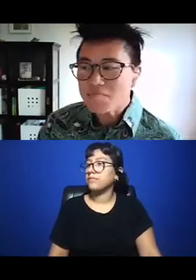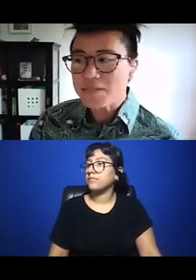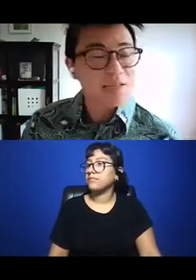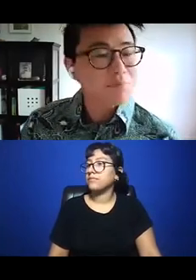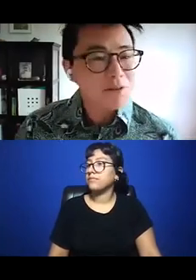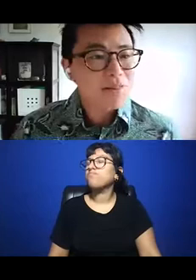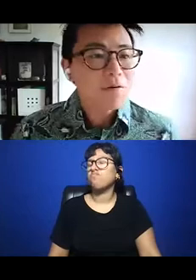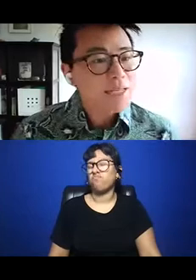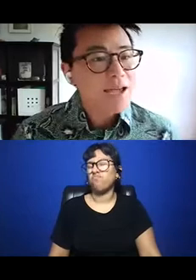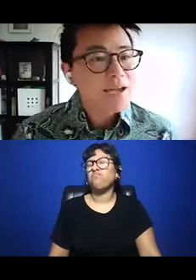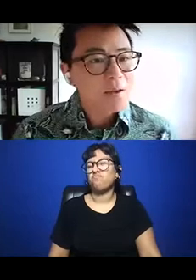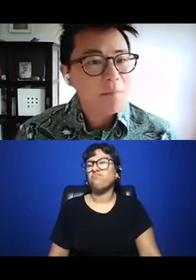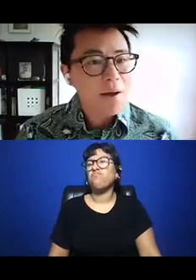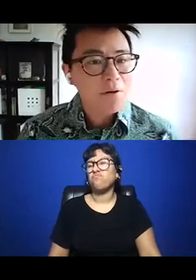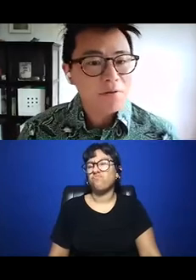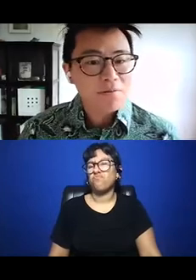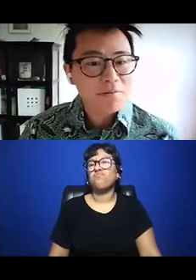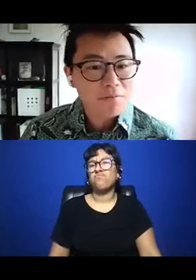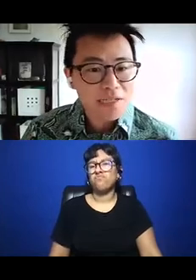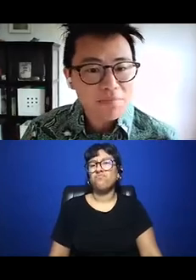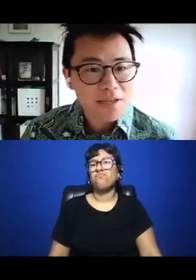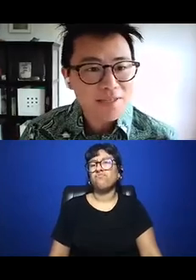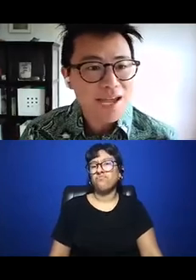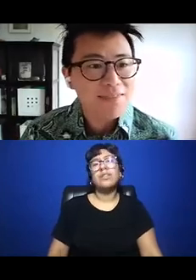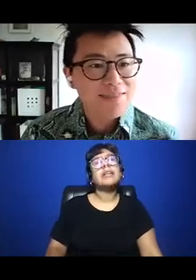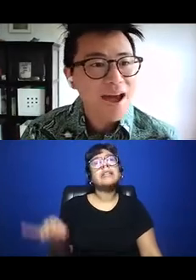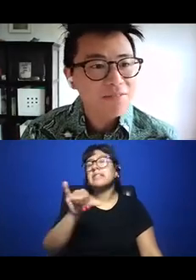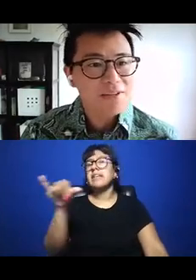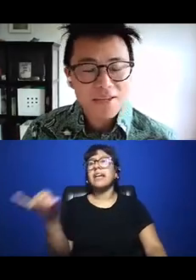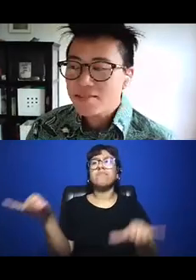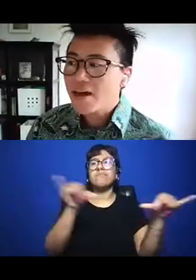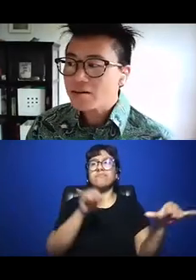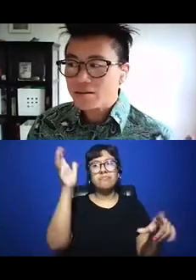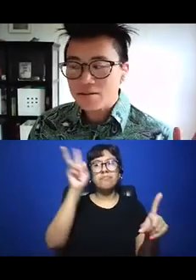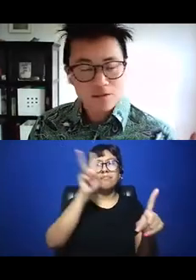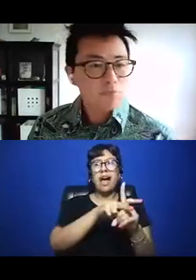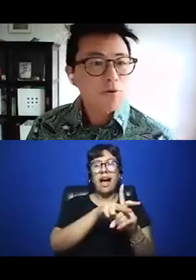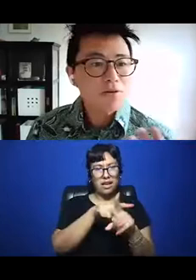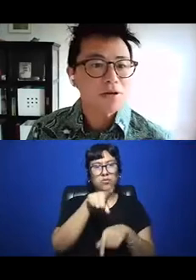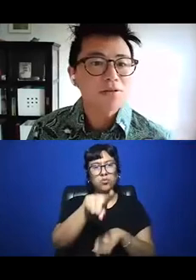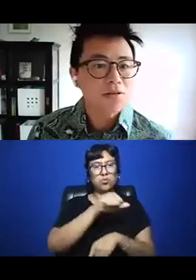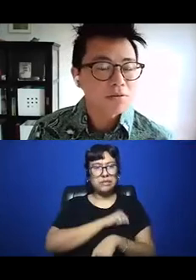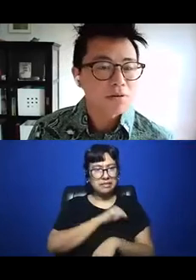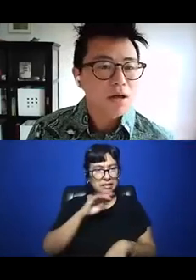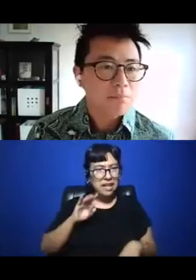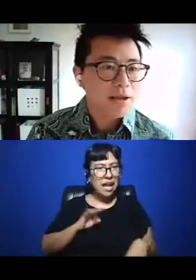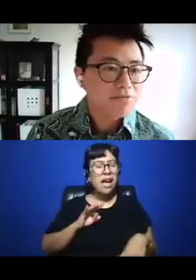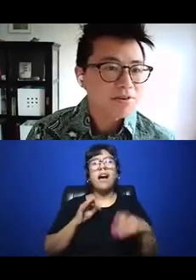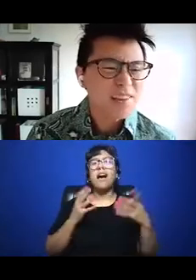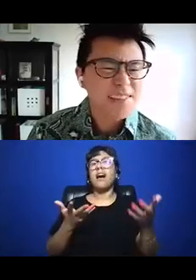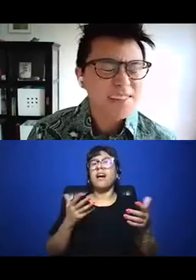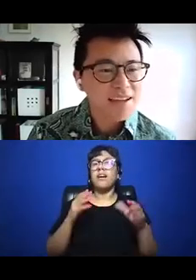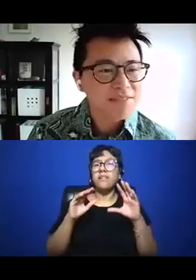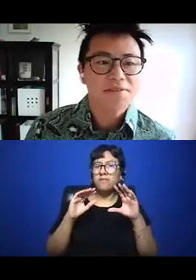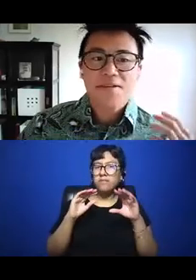Maybe something similar that we're saying about the participants and the staff, that supporters also might